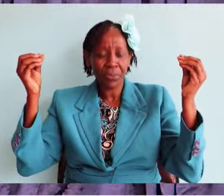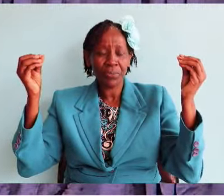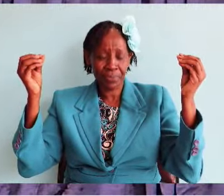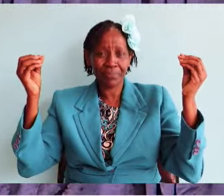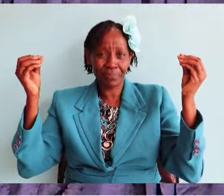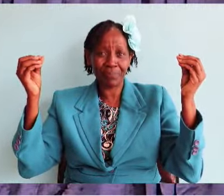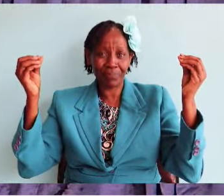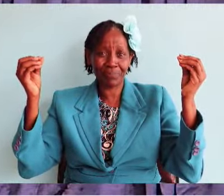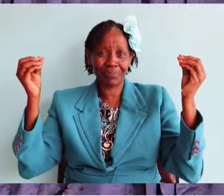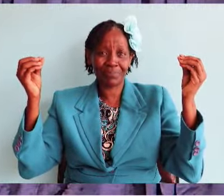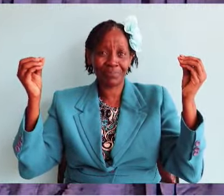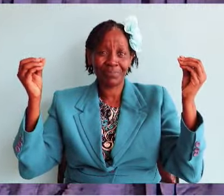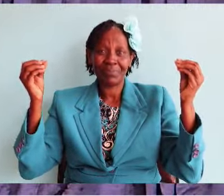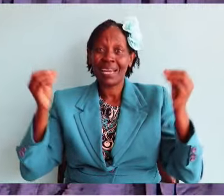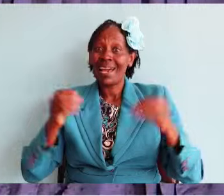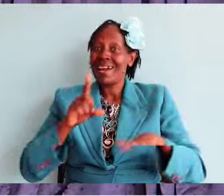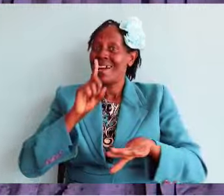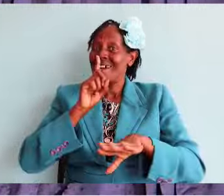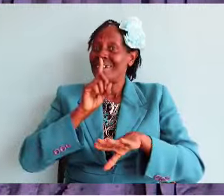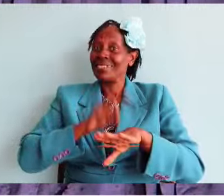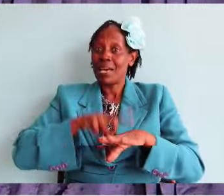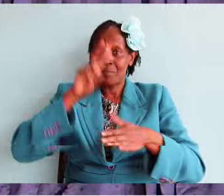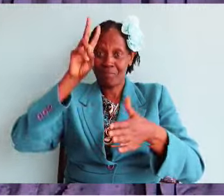When I was reading this,